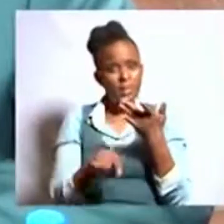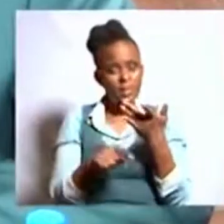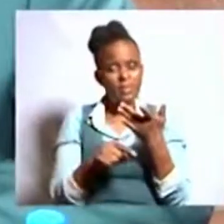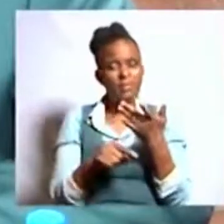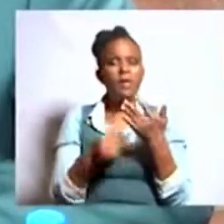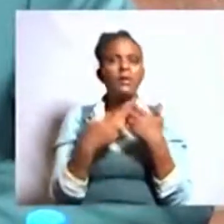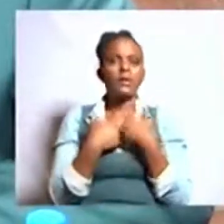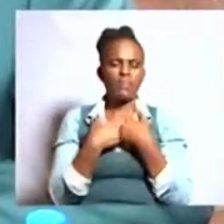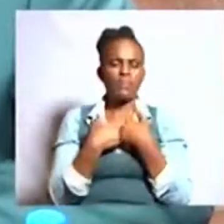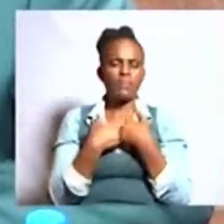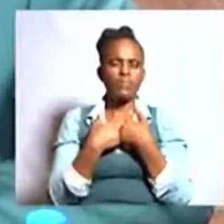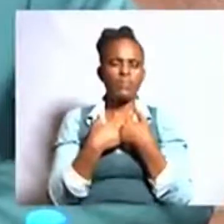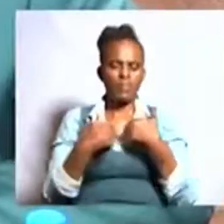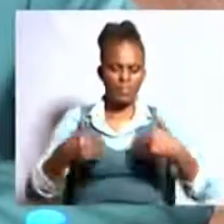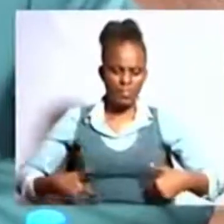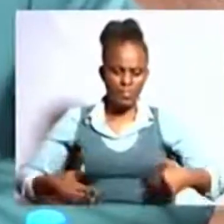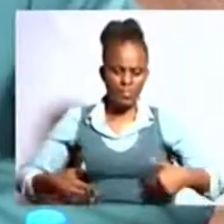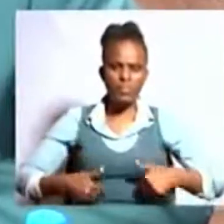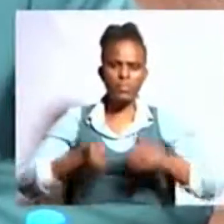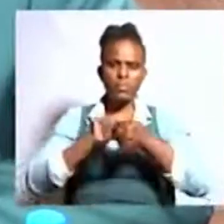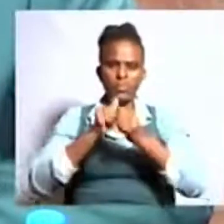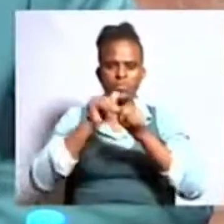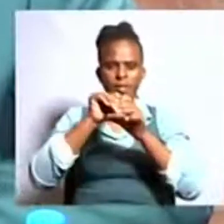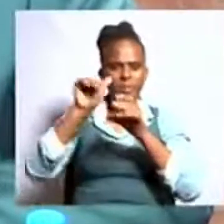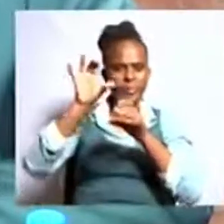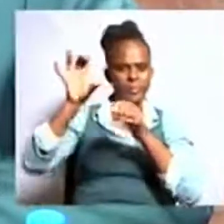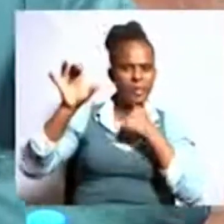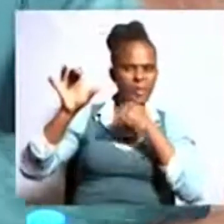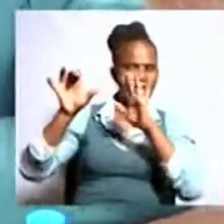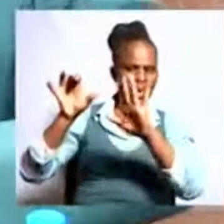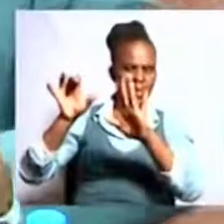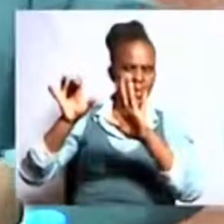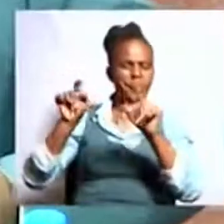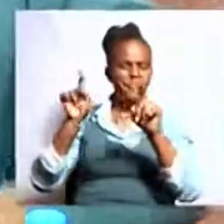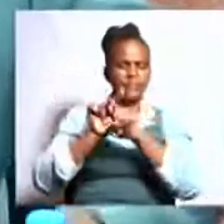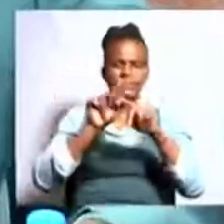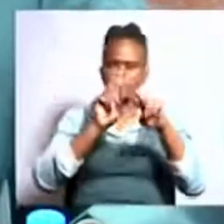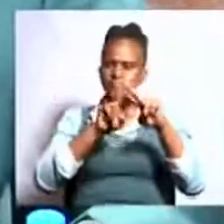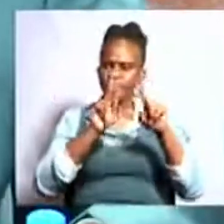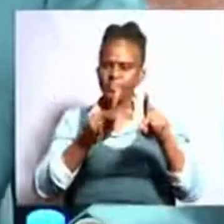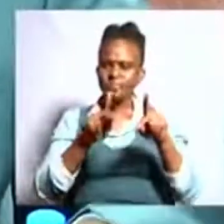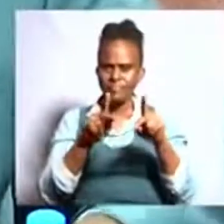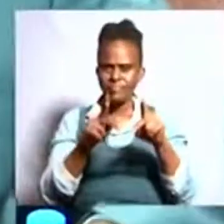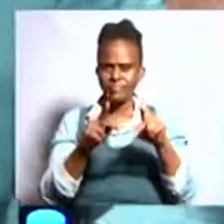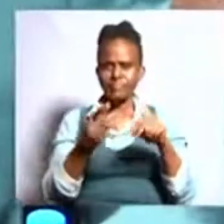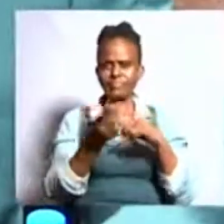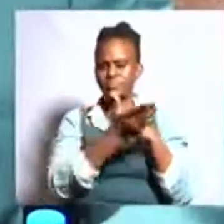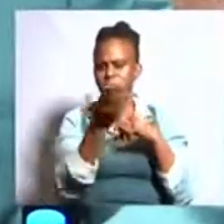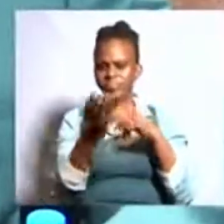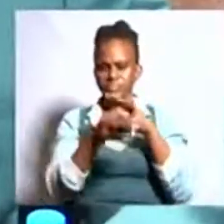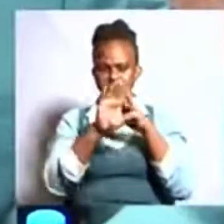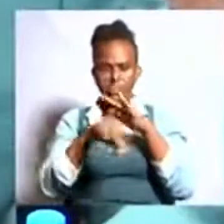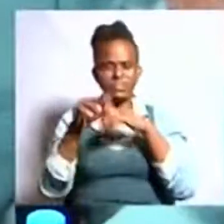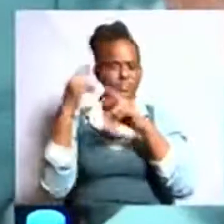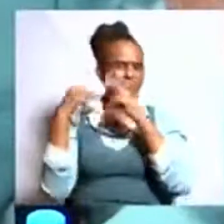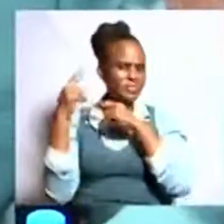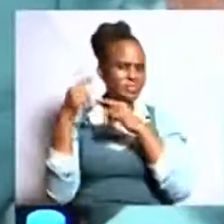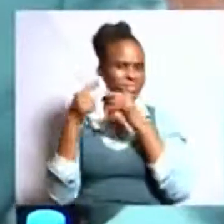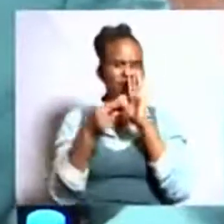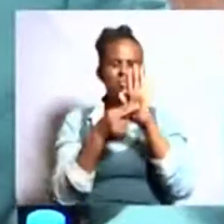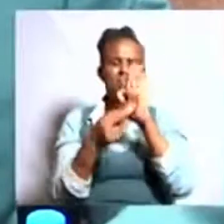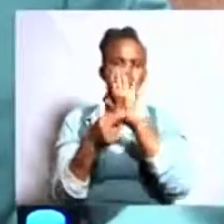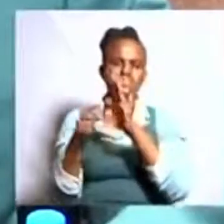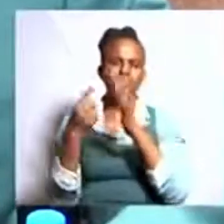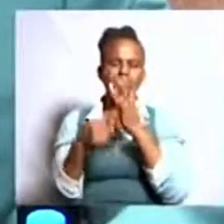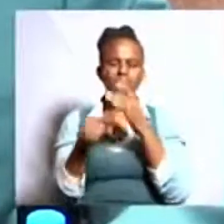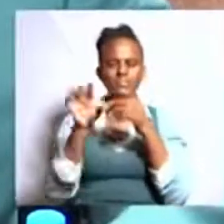they have Ministry of Youth and Sport in the province, and the Chair, the year under review, it appears